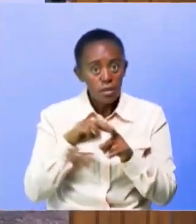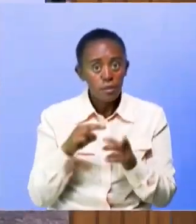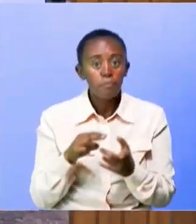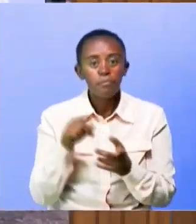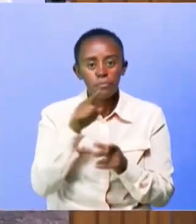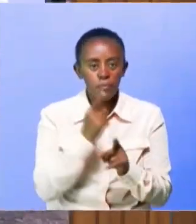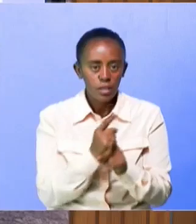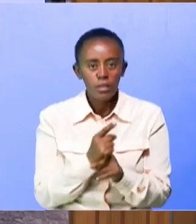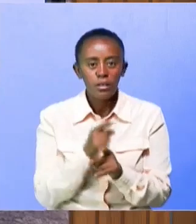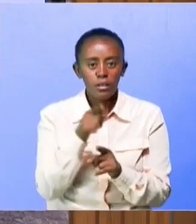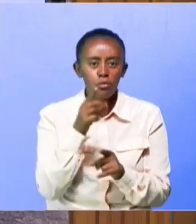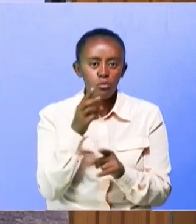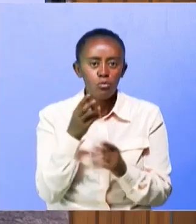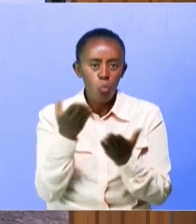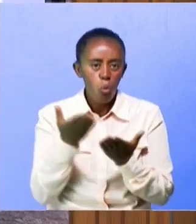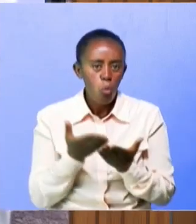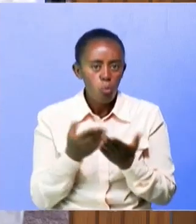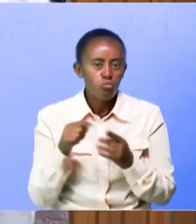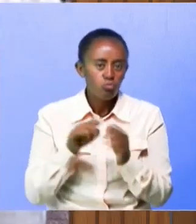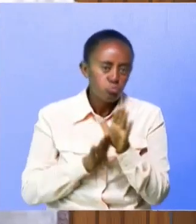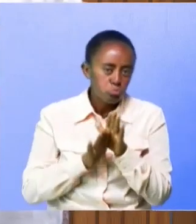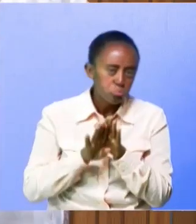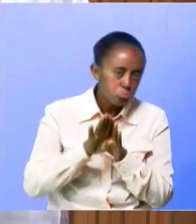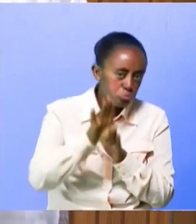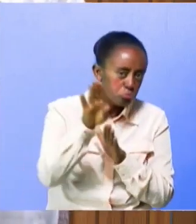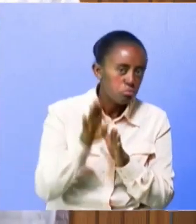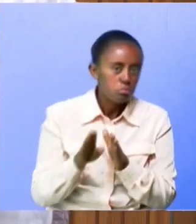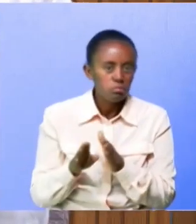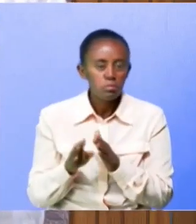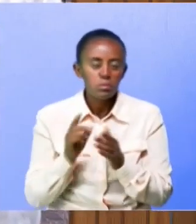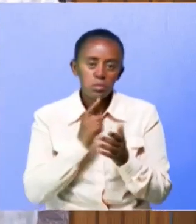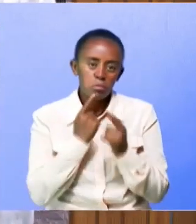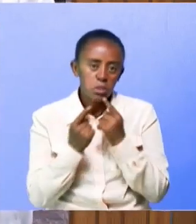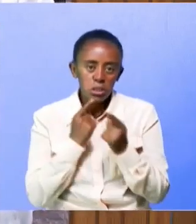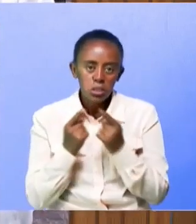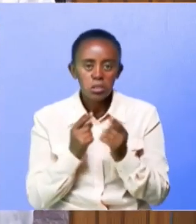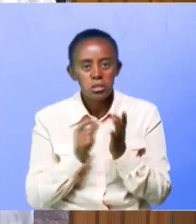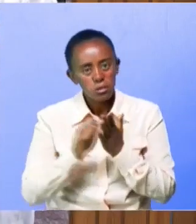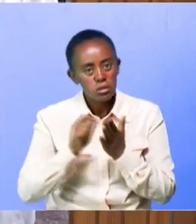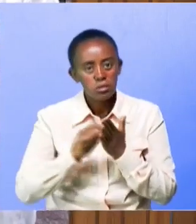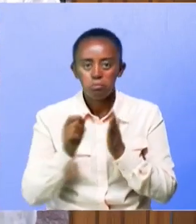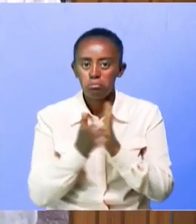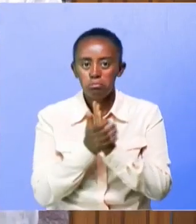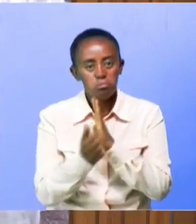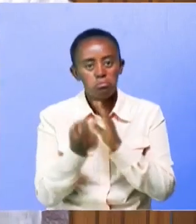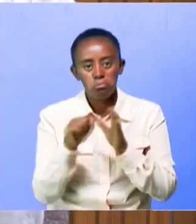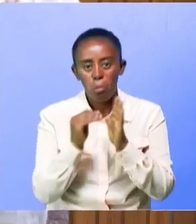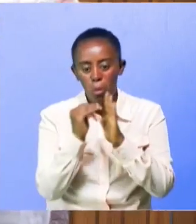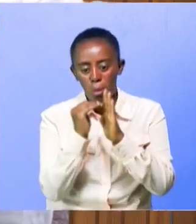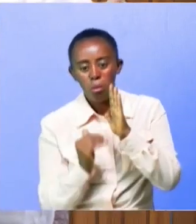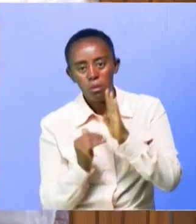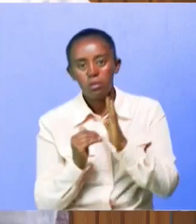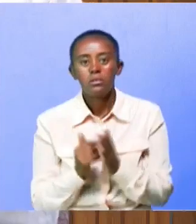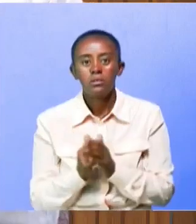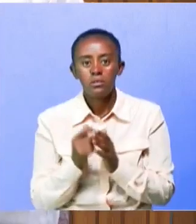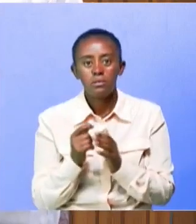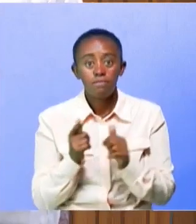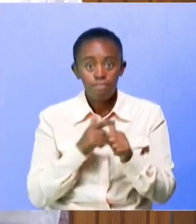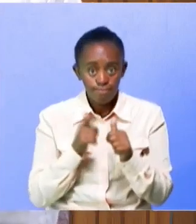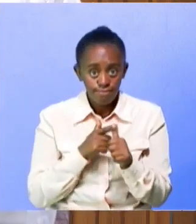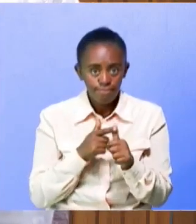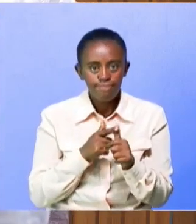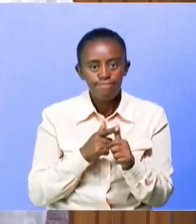right, you are not able to develop your writing skill and speaking skill too. simply studying the meaning of a word